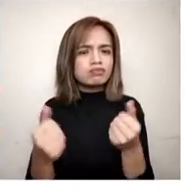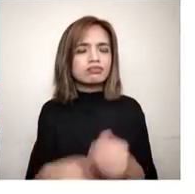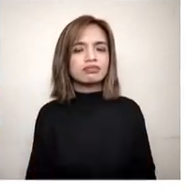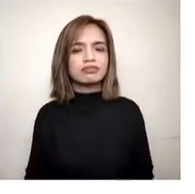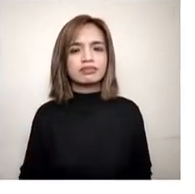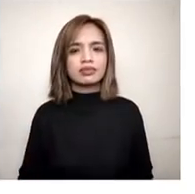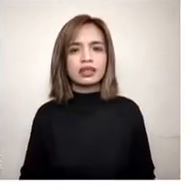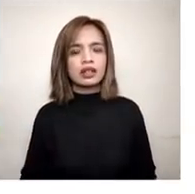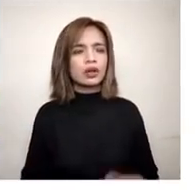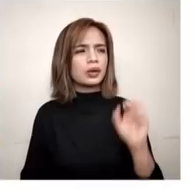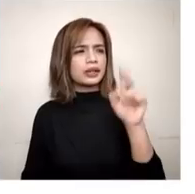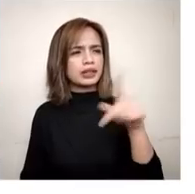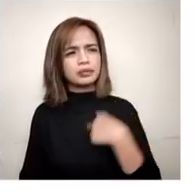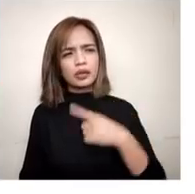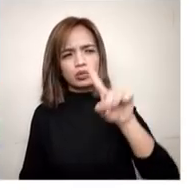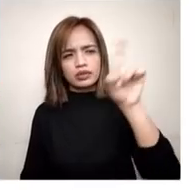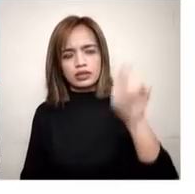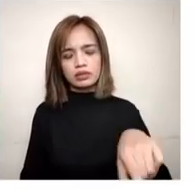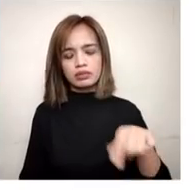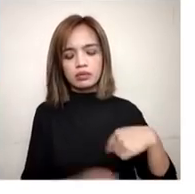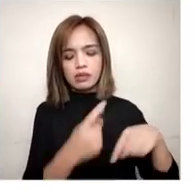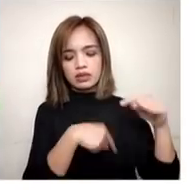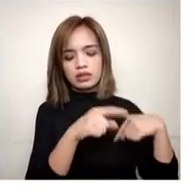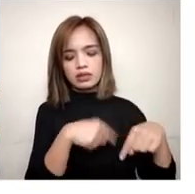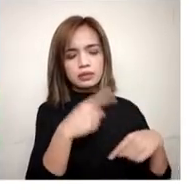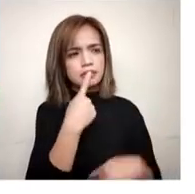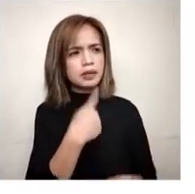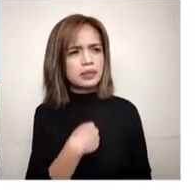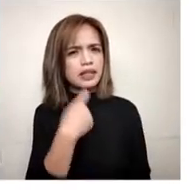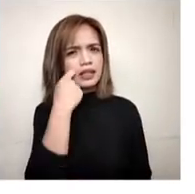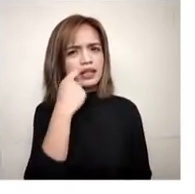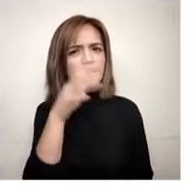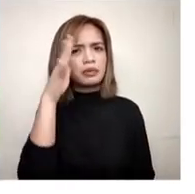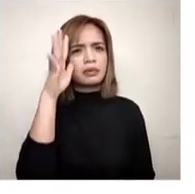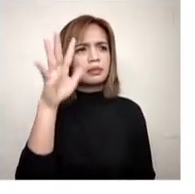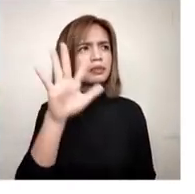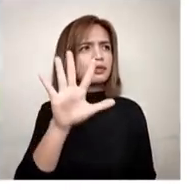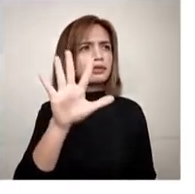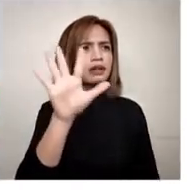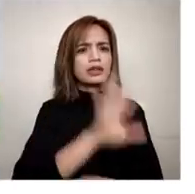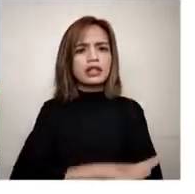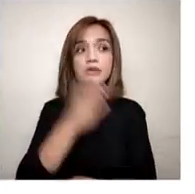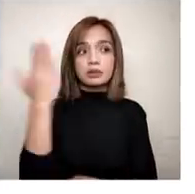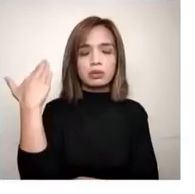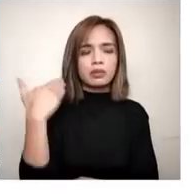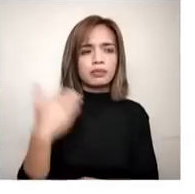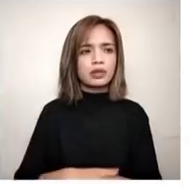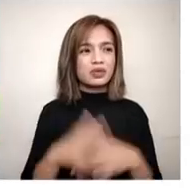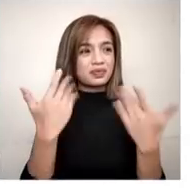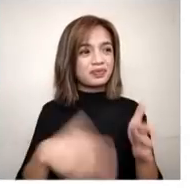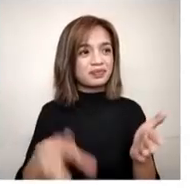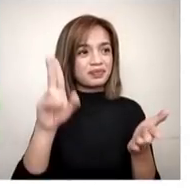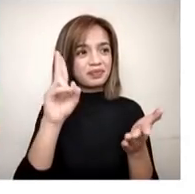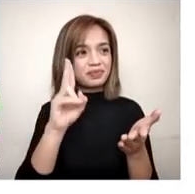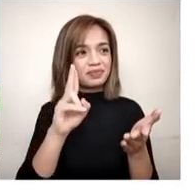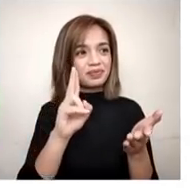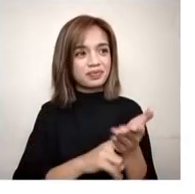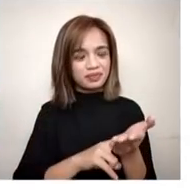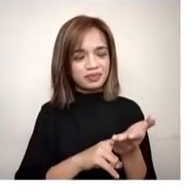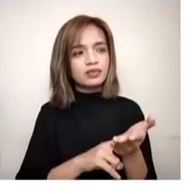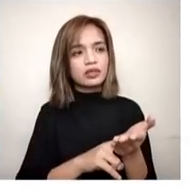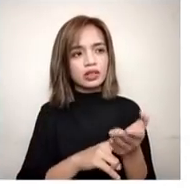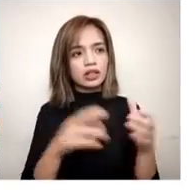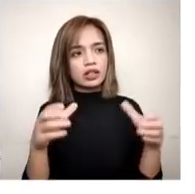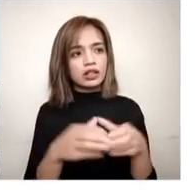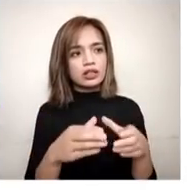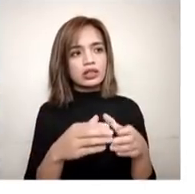And I want to ask you, I want to go back to the statement that you made 5 days ago when you signed that collective indignation statement